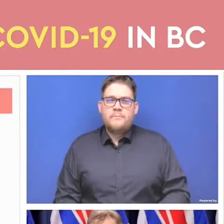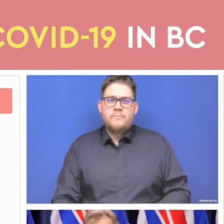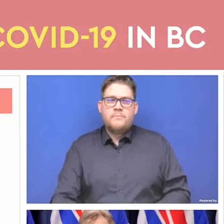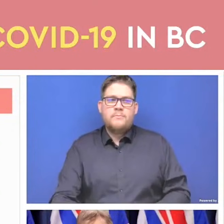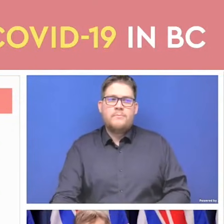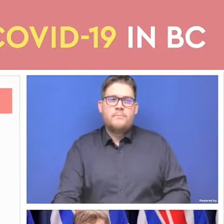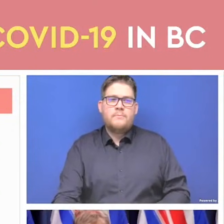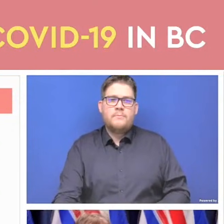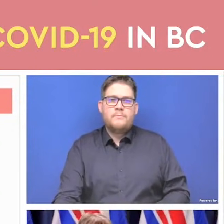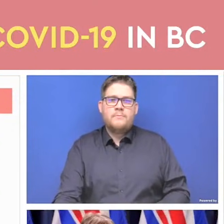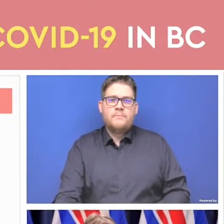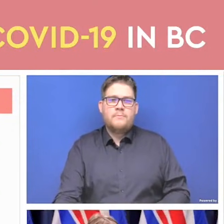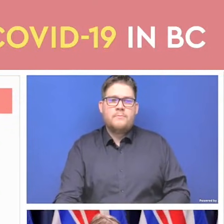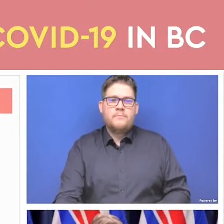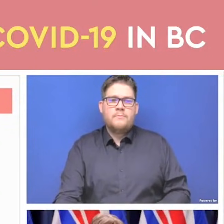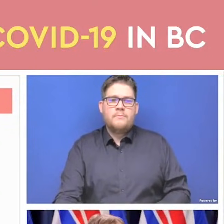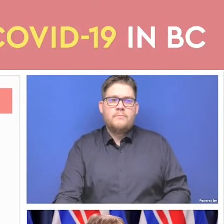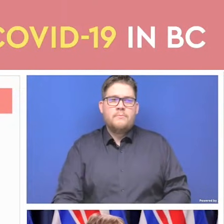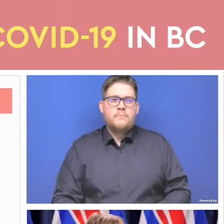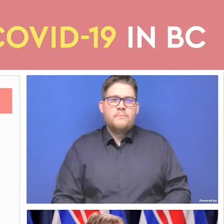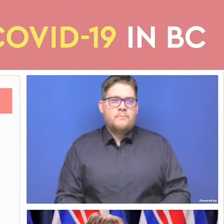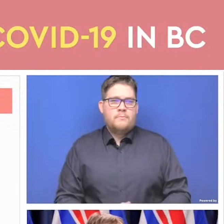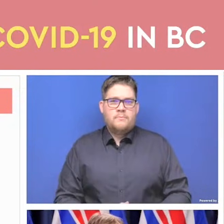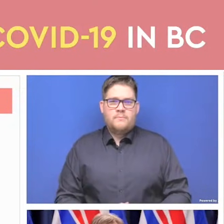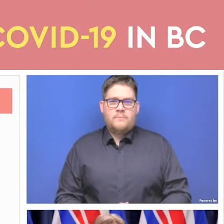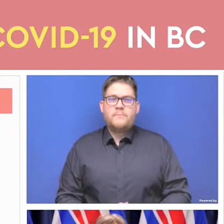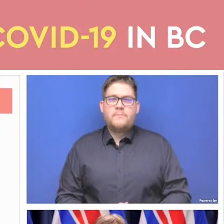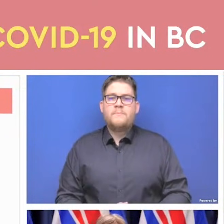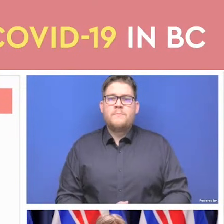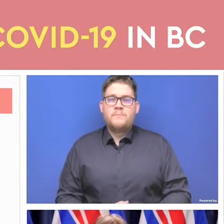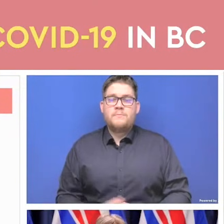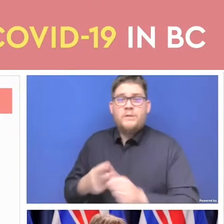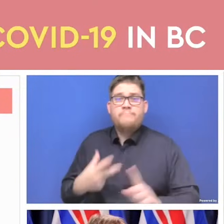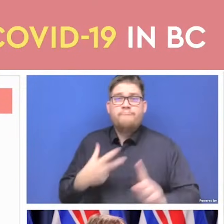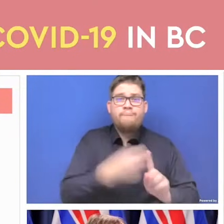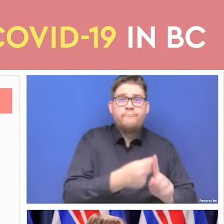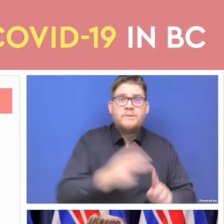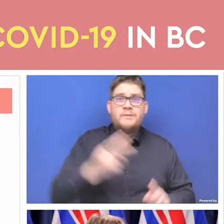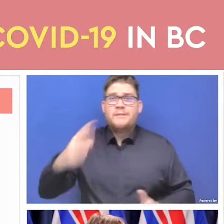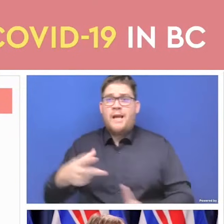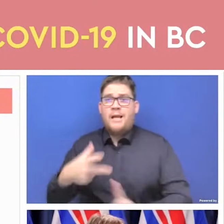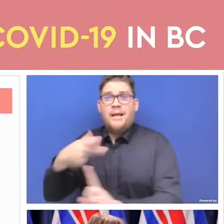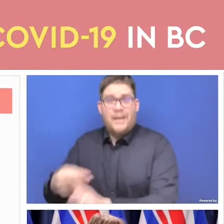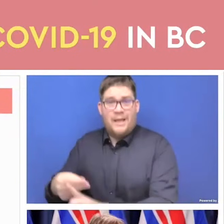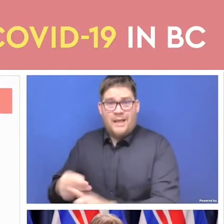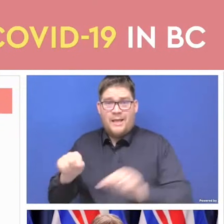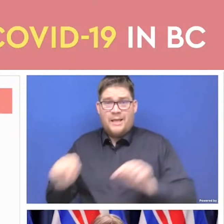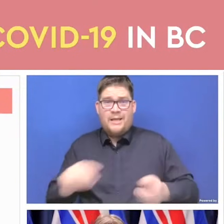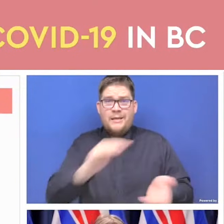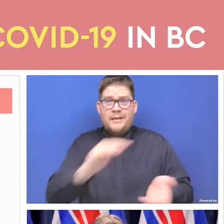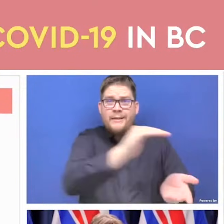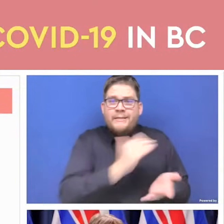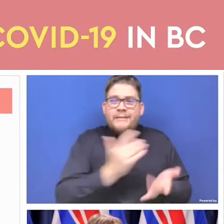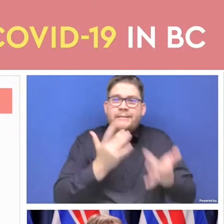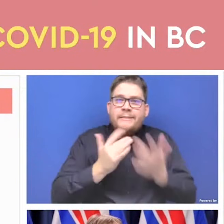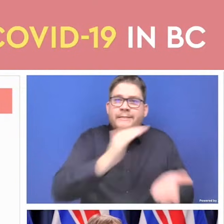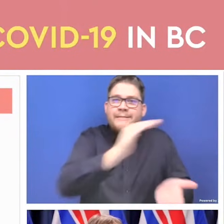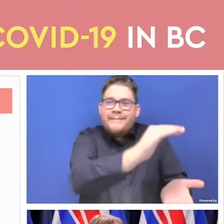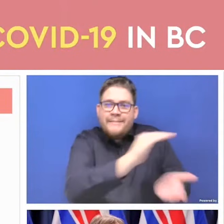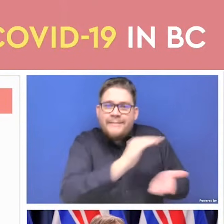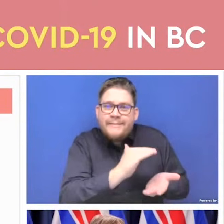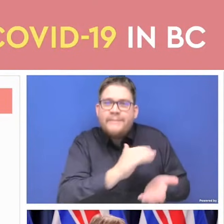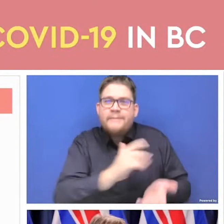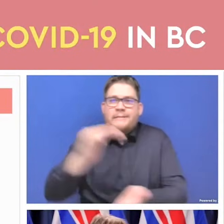The good news about the vaccine, when you think back to the early days of dose 1 and 2 when our vaccine reigned, is that we have a good